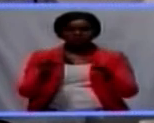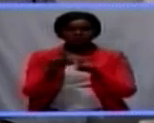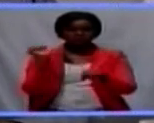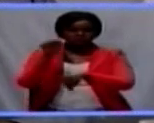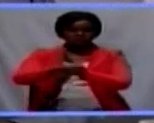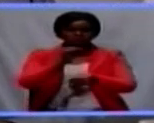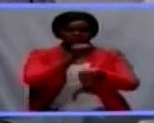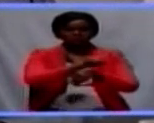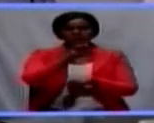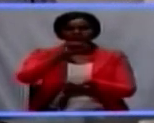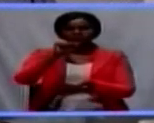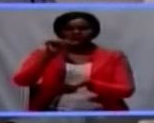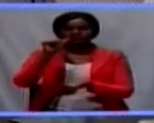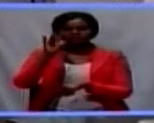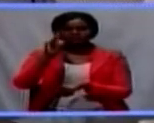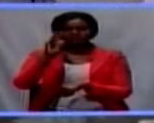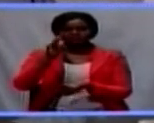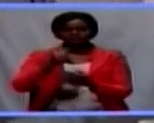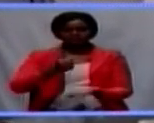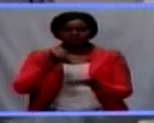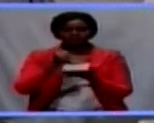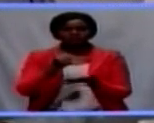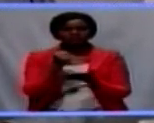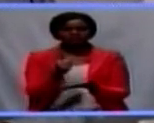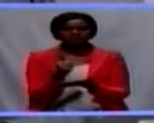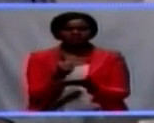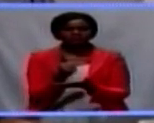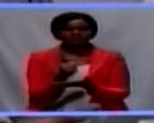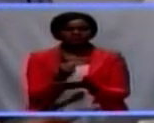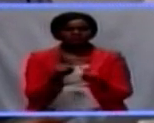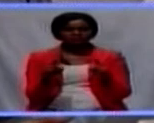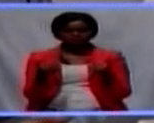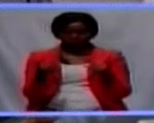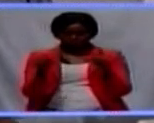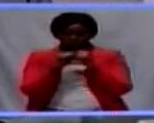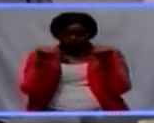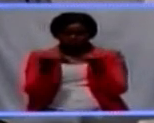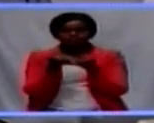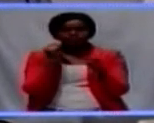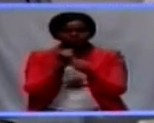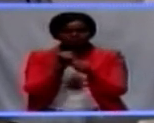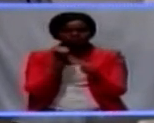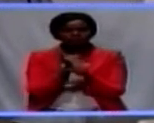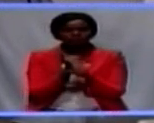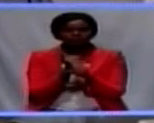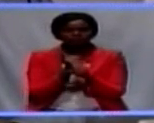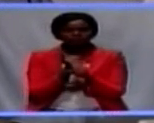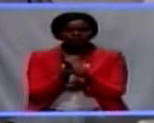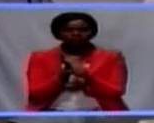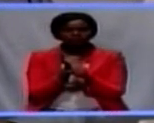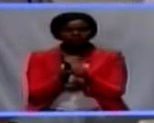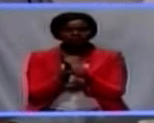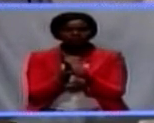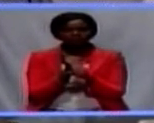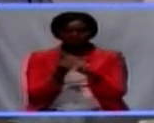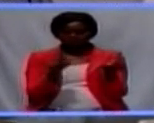our 2017 budget. But this is a team effort, and there has